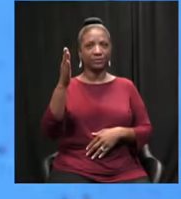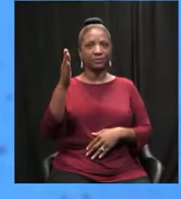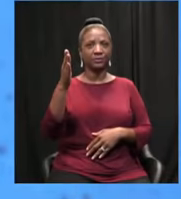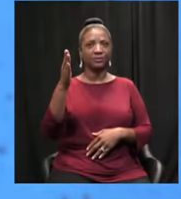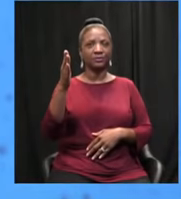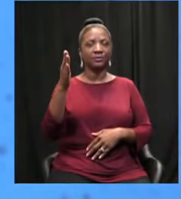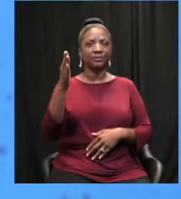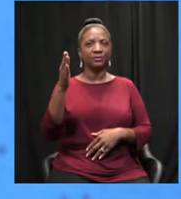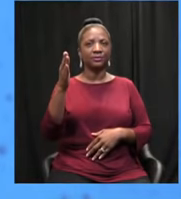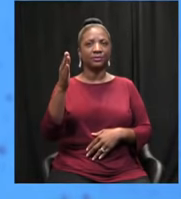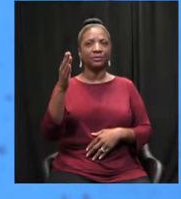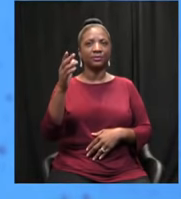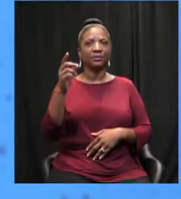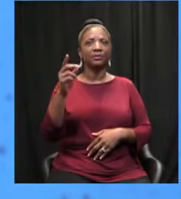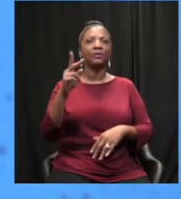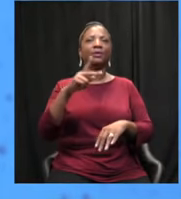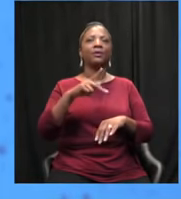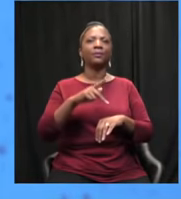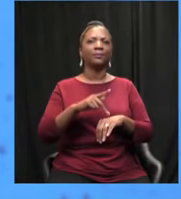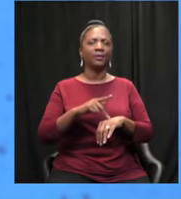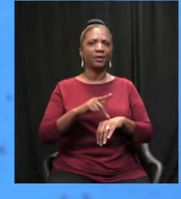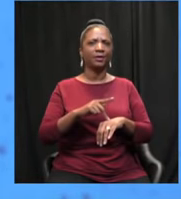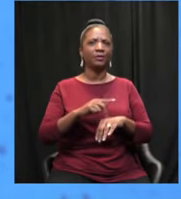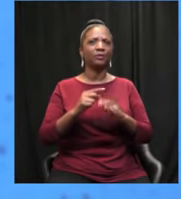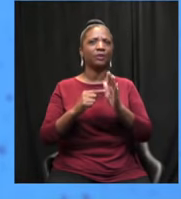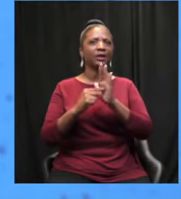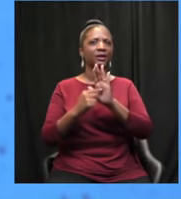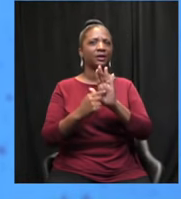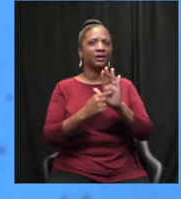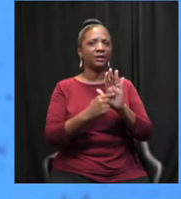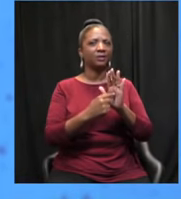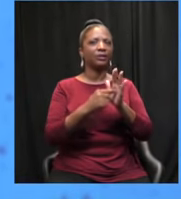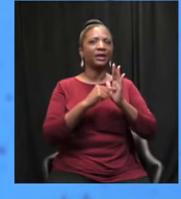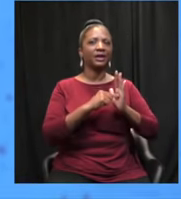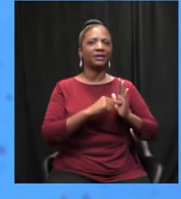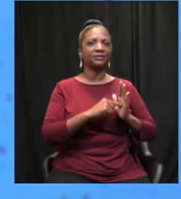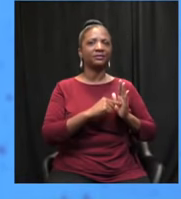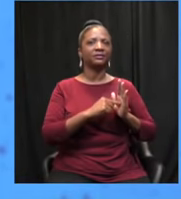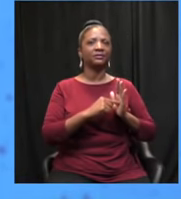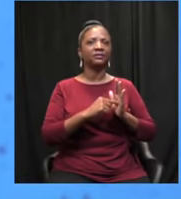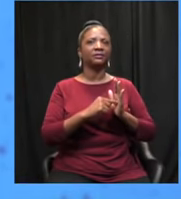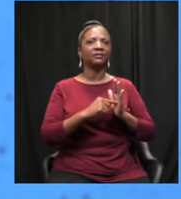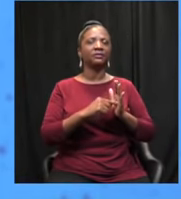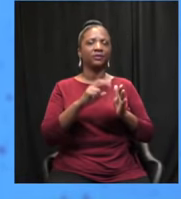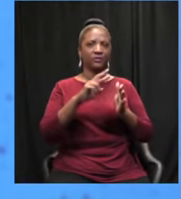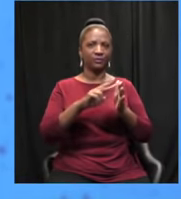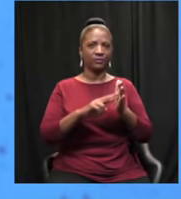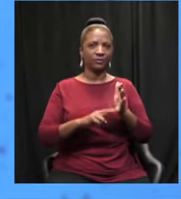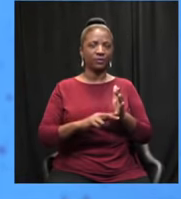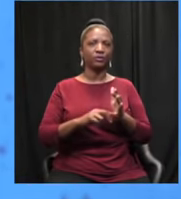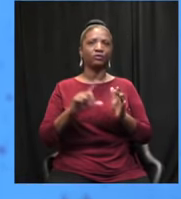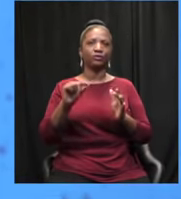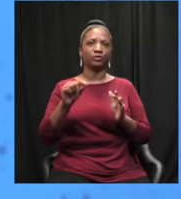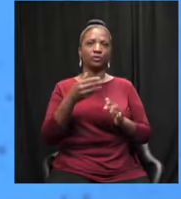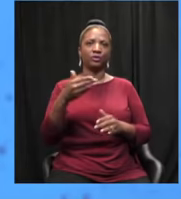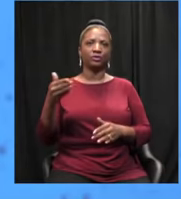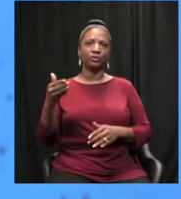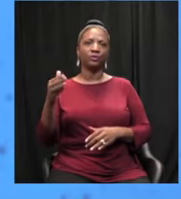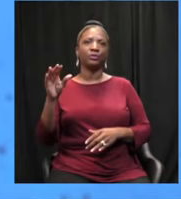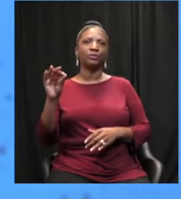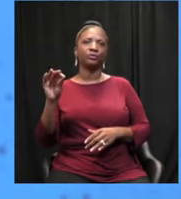it is Peter's recognition that unpacks verses 21 through 28 when Jesus reveals, this is what I'm going to